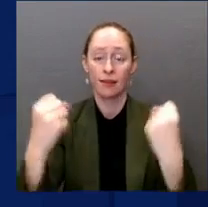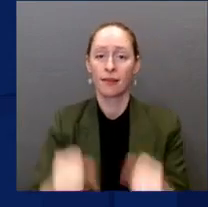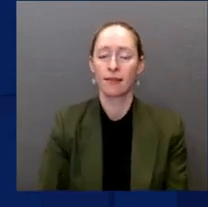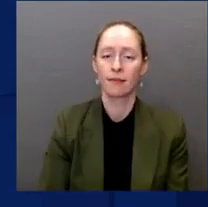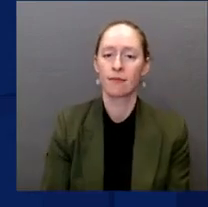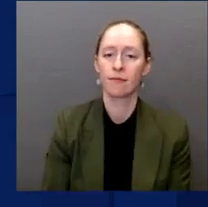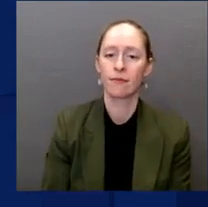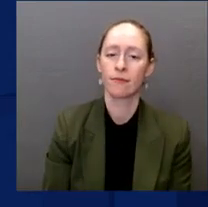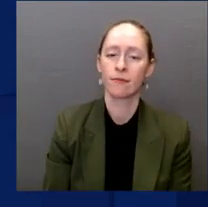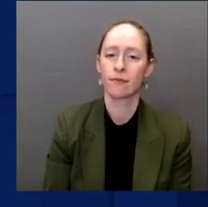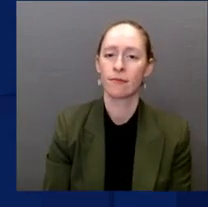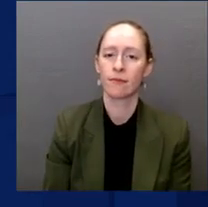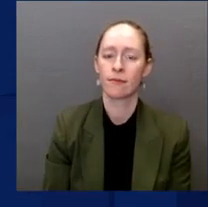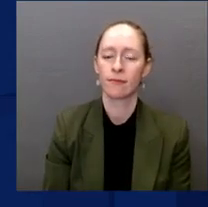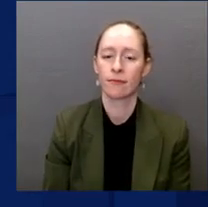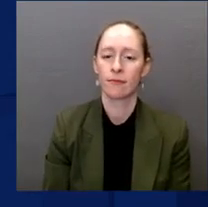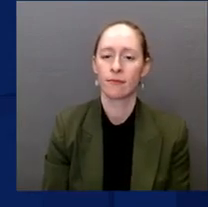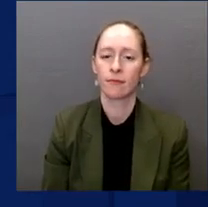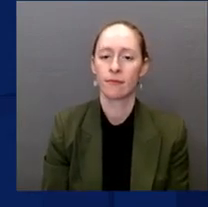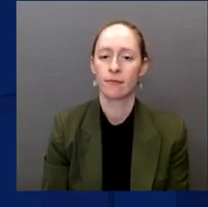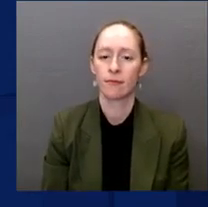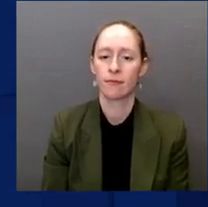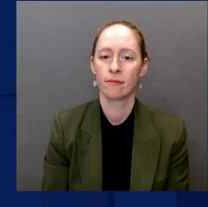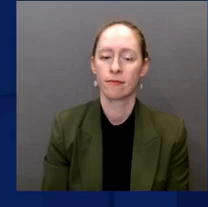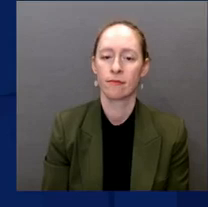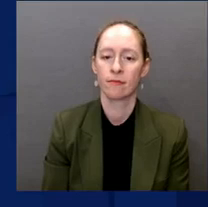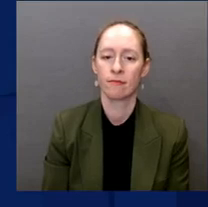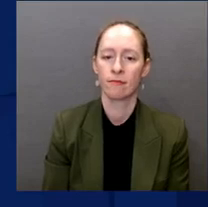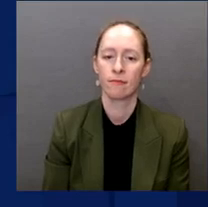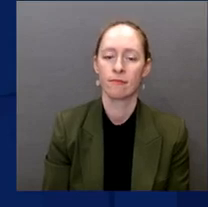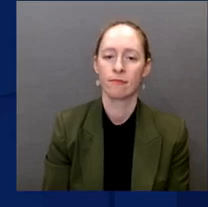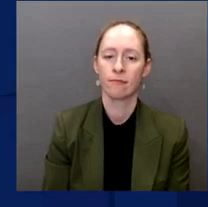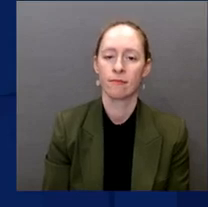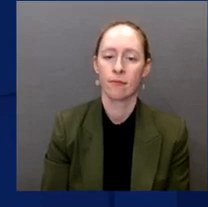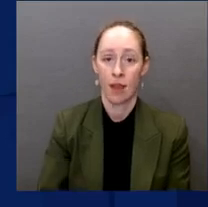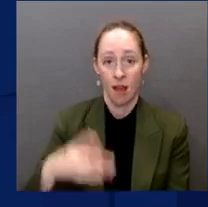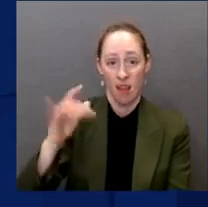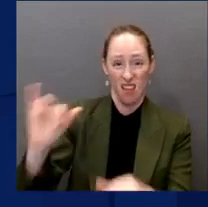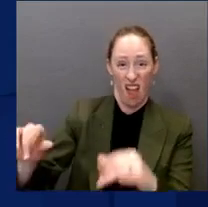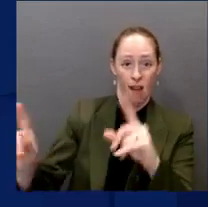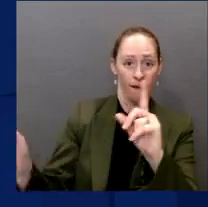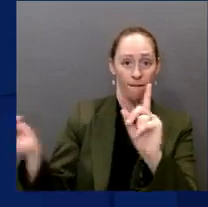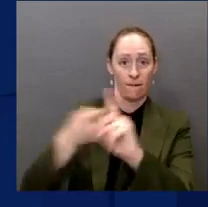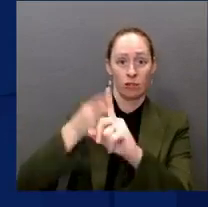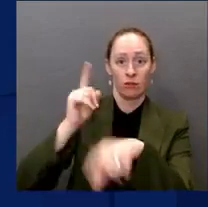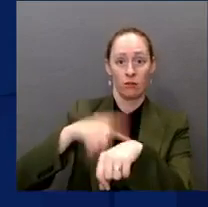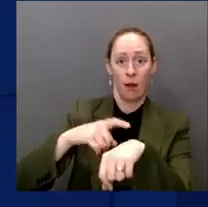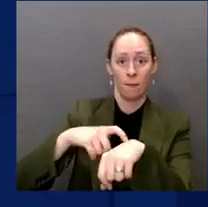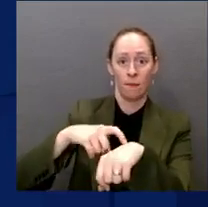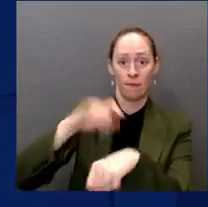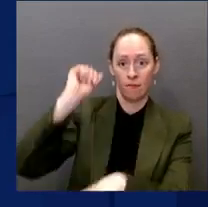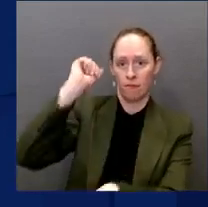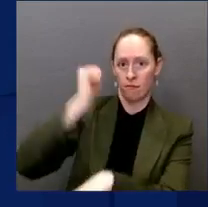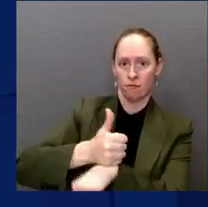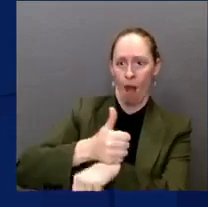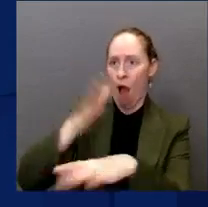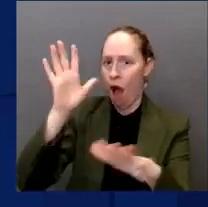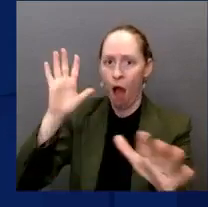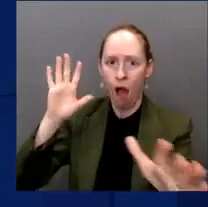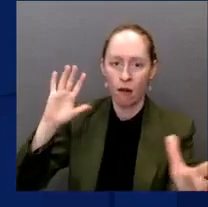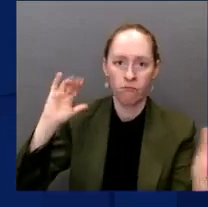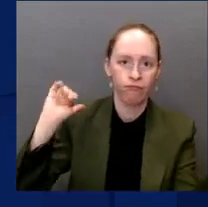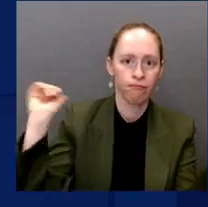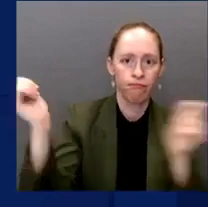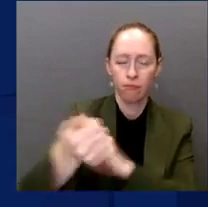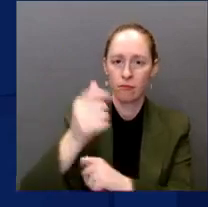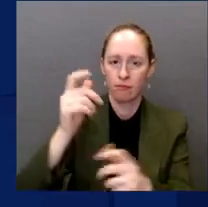transformational change that has helped millions of Americans live healthier lives for generations. Since that time, advances in research